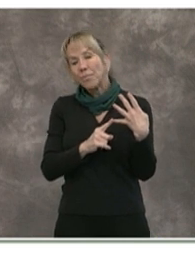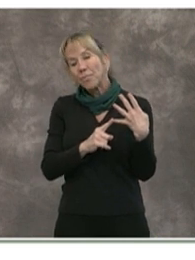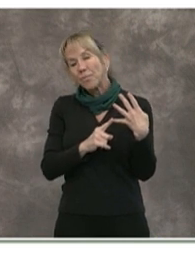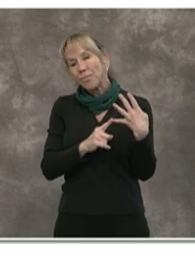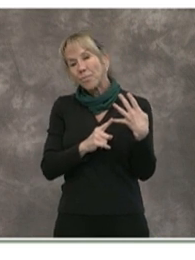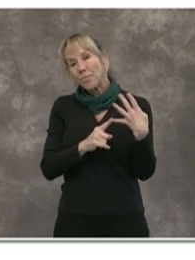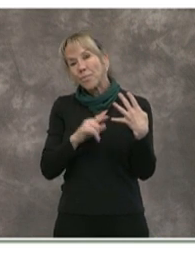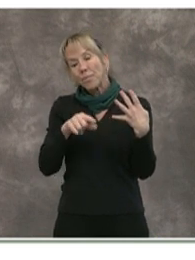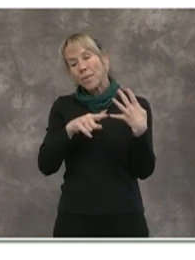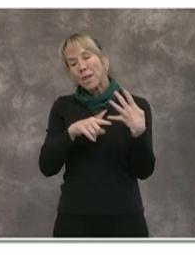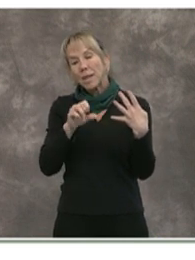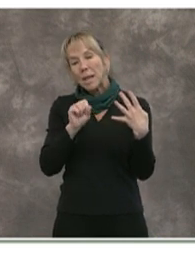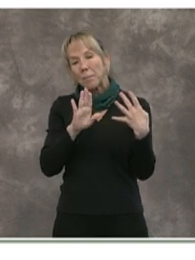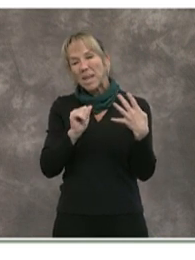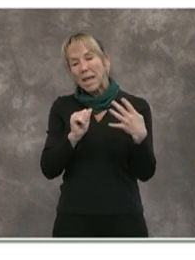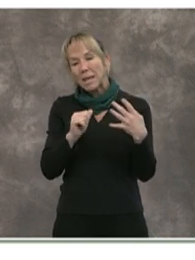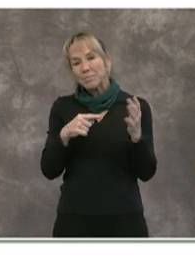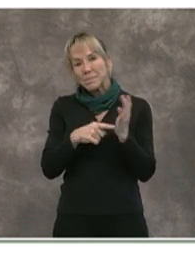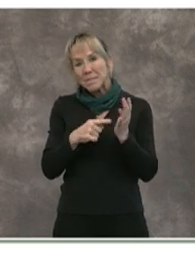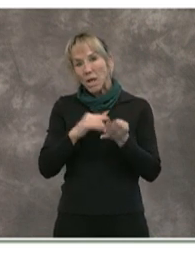the SBA debt relief